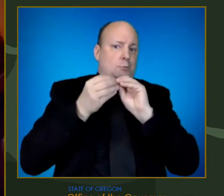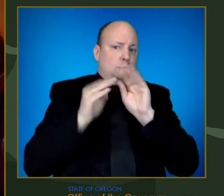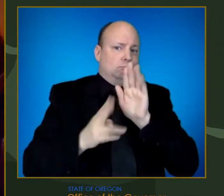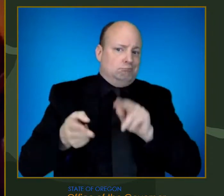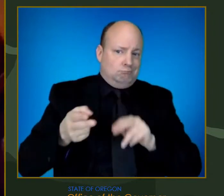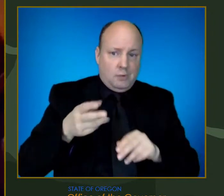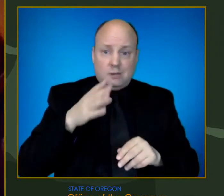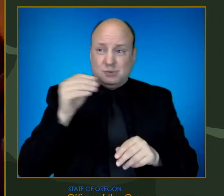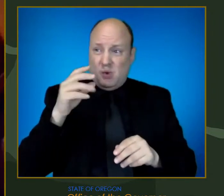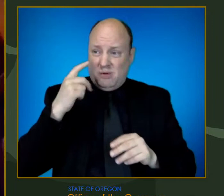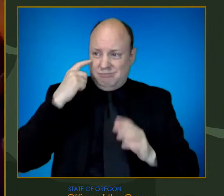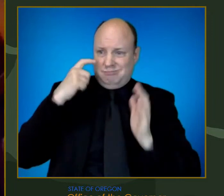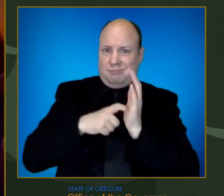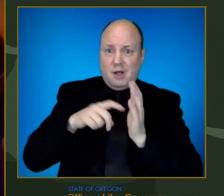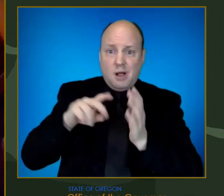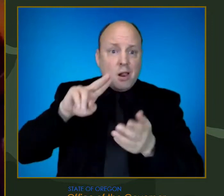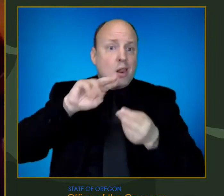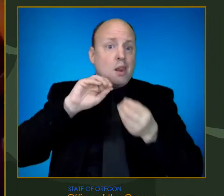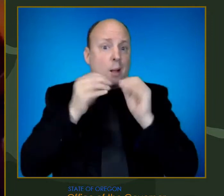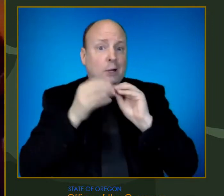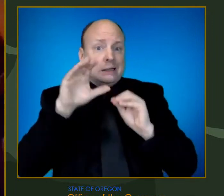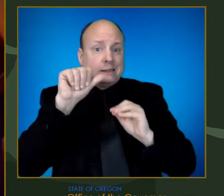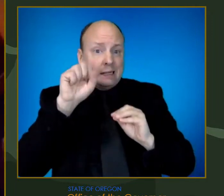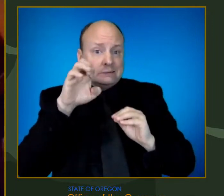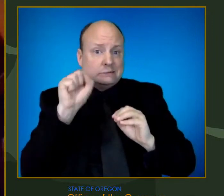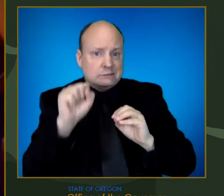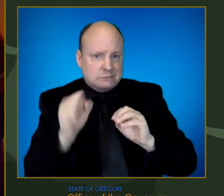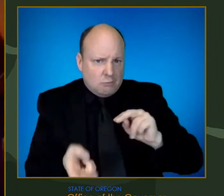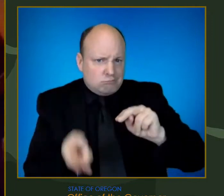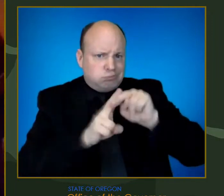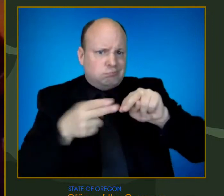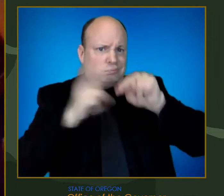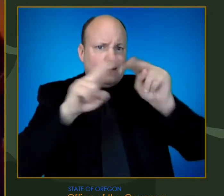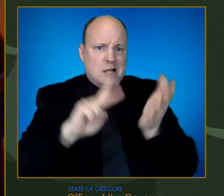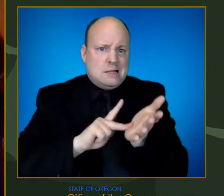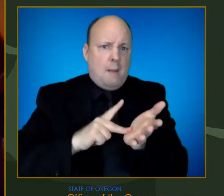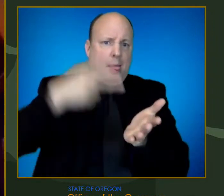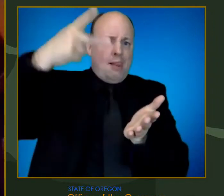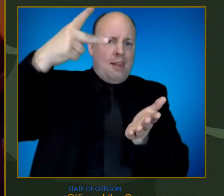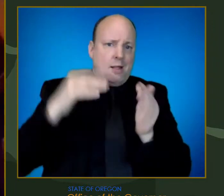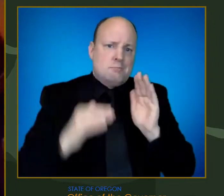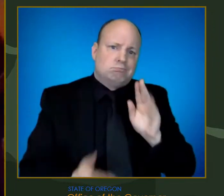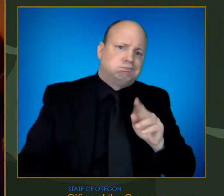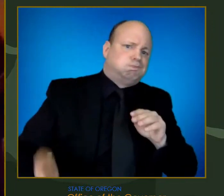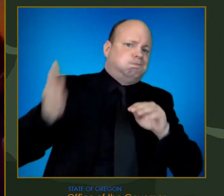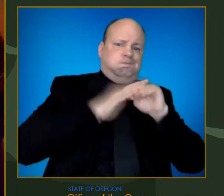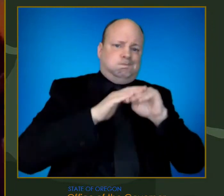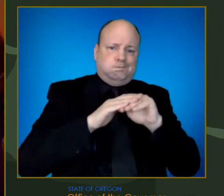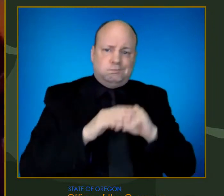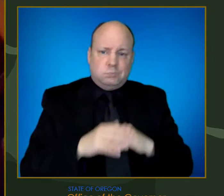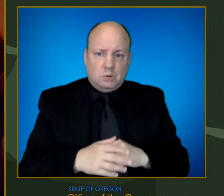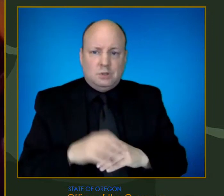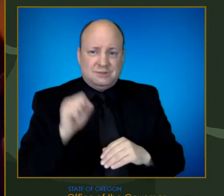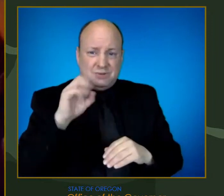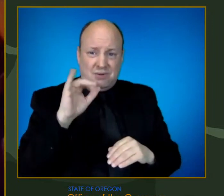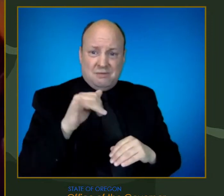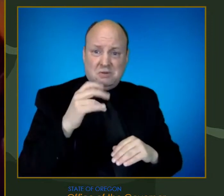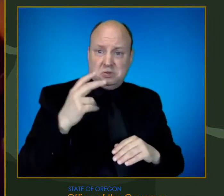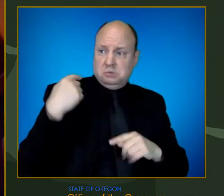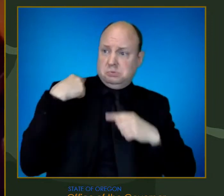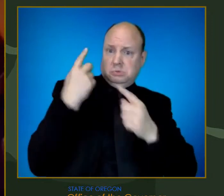just over a month, increasing from a 7-day moving average of 249 on March 6th to a daily average